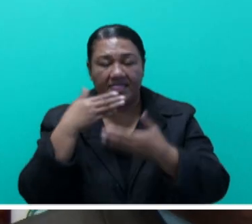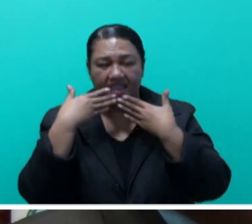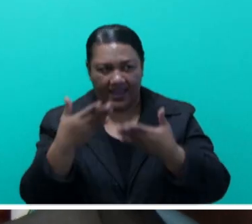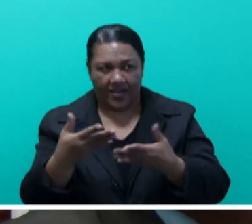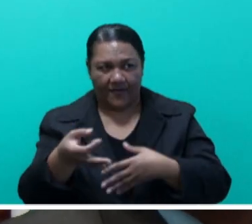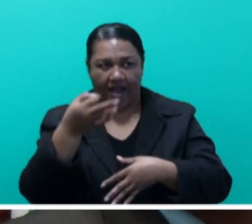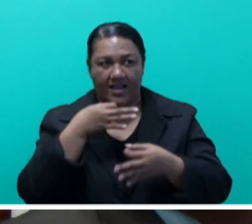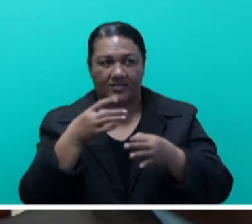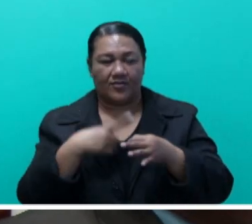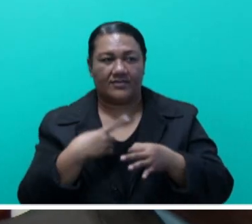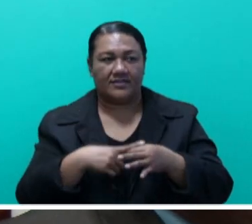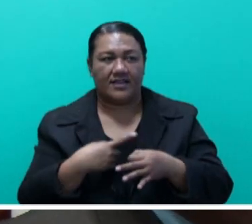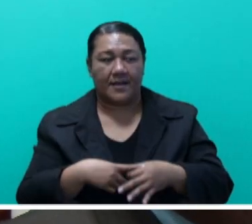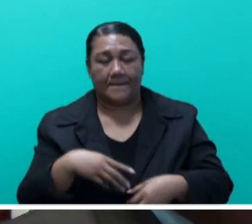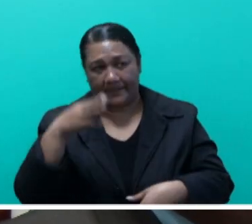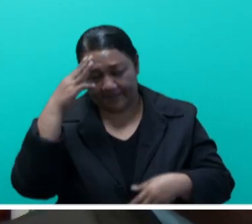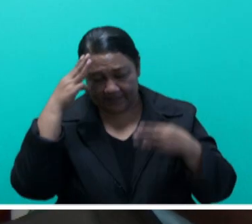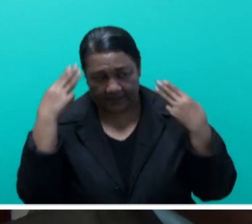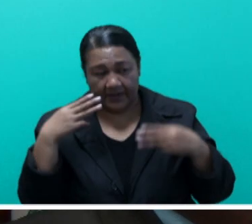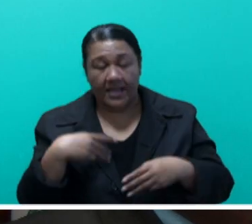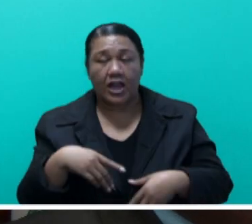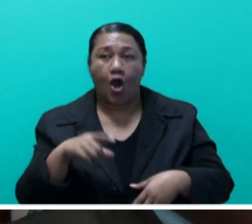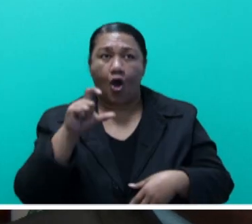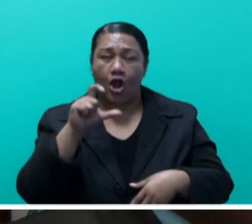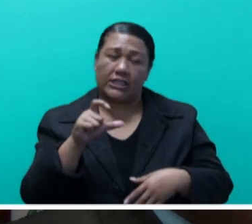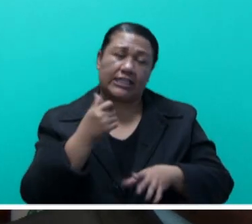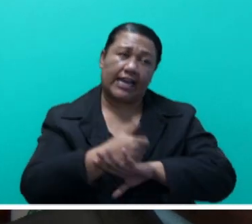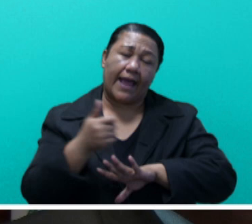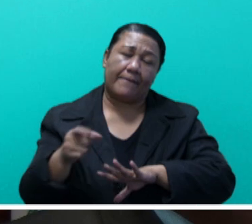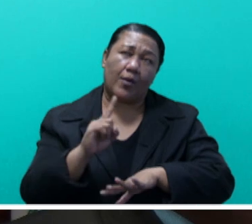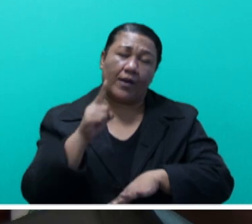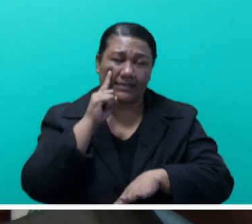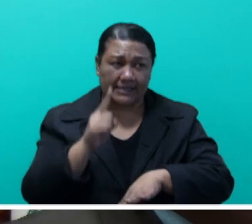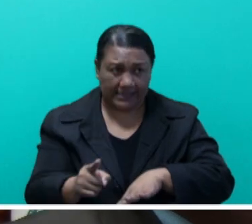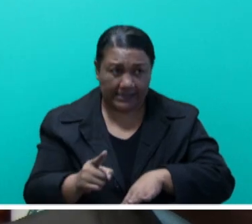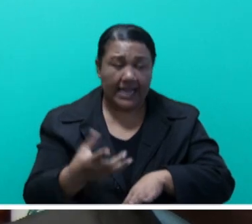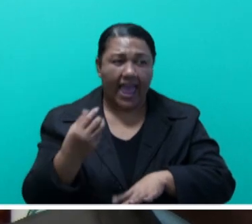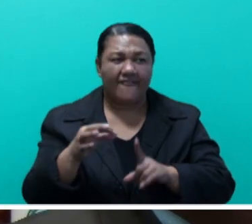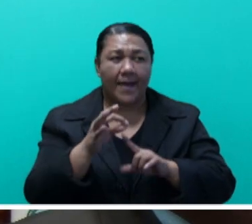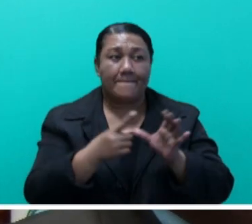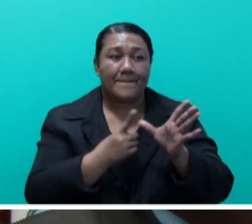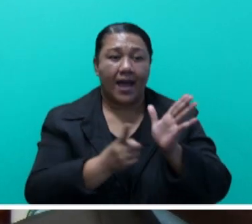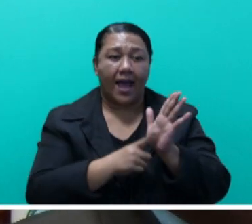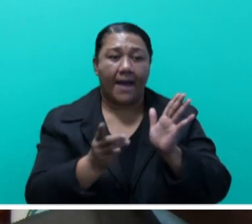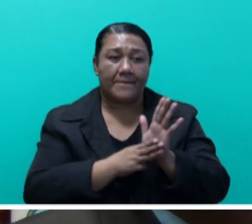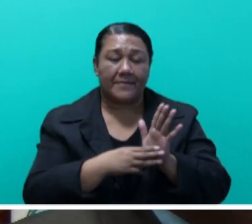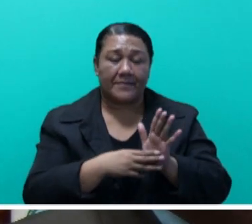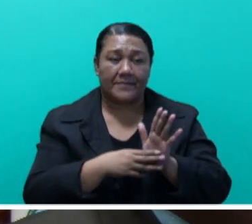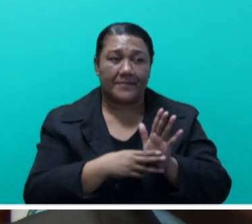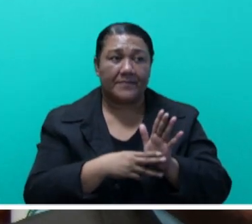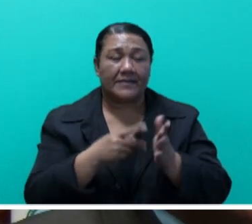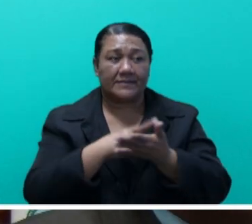Mr. Speaker, sir, the coalition government sees the PALM scheme and the New Zealand seasonal